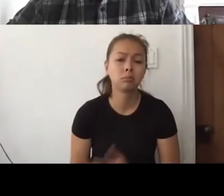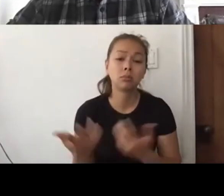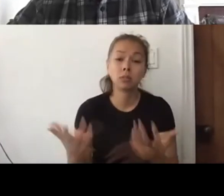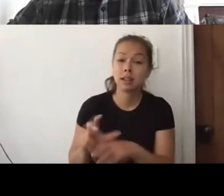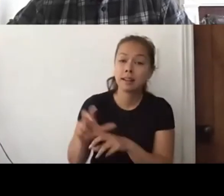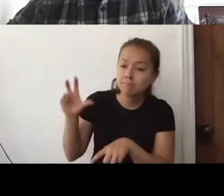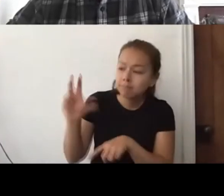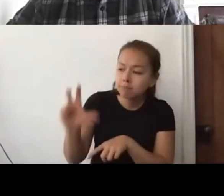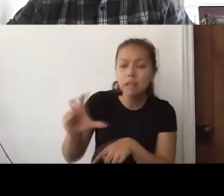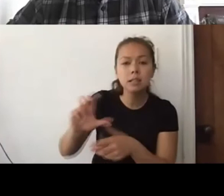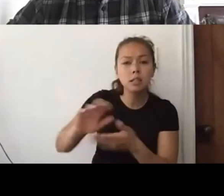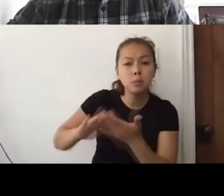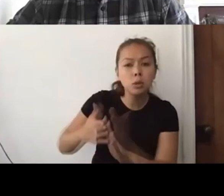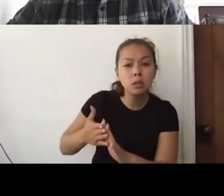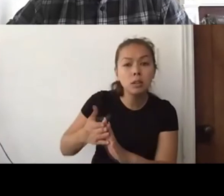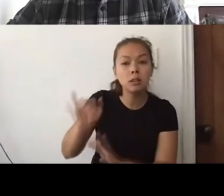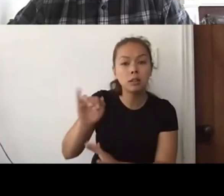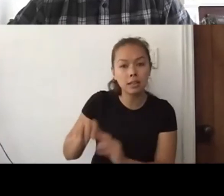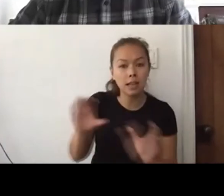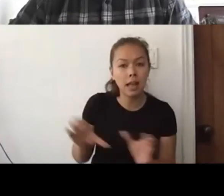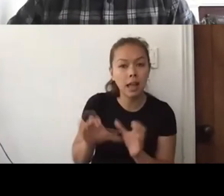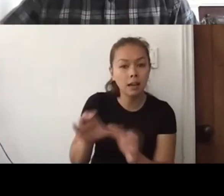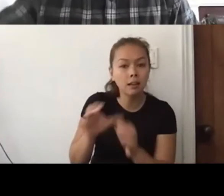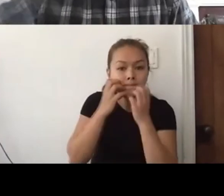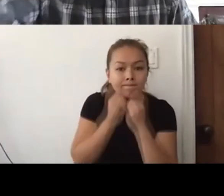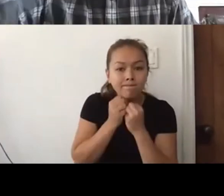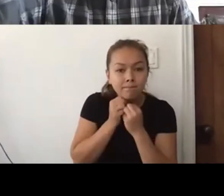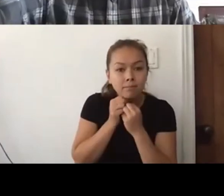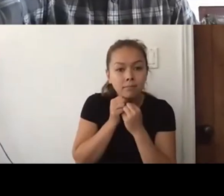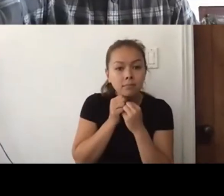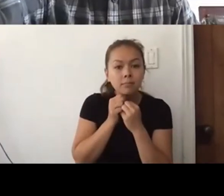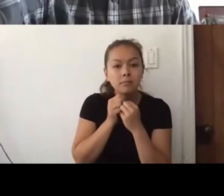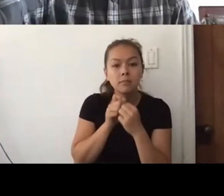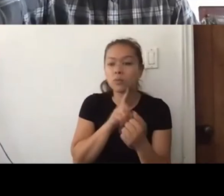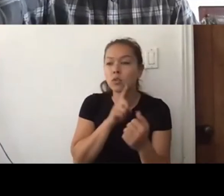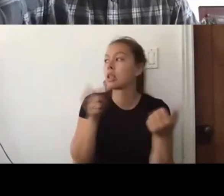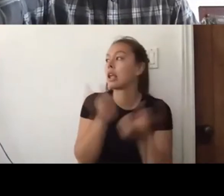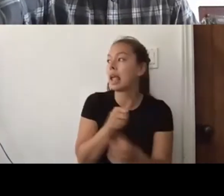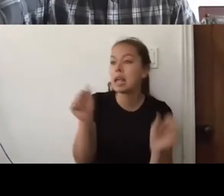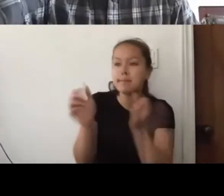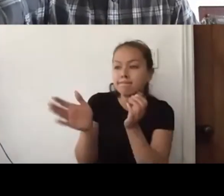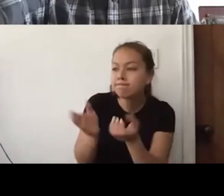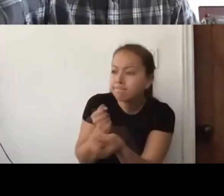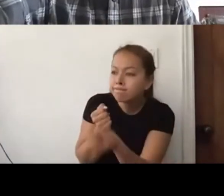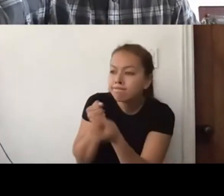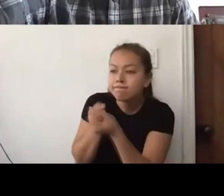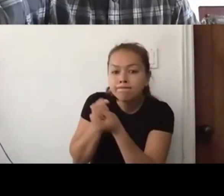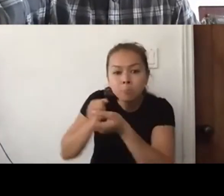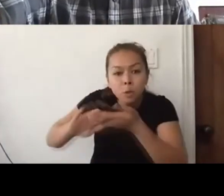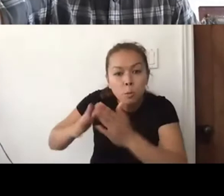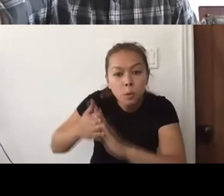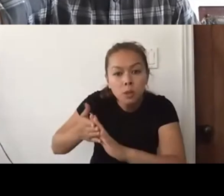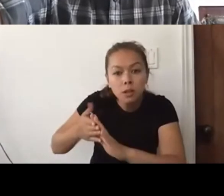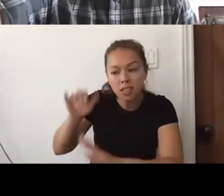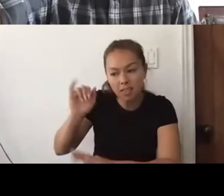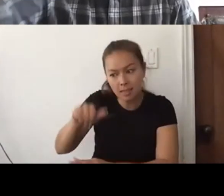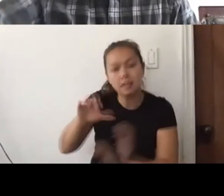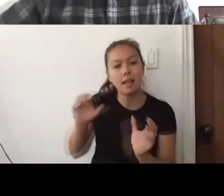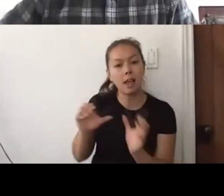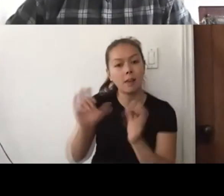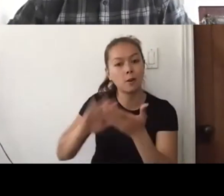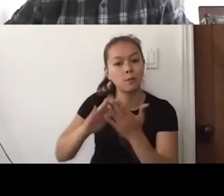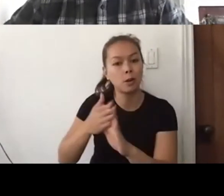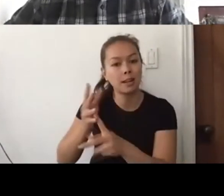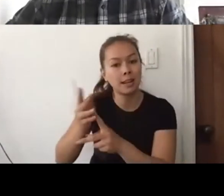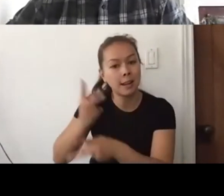Investing in our development and growth is an act of community care. doing the work that you can to